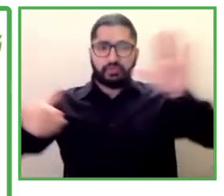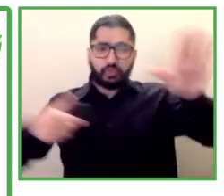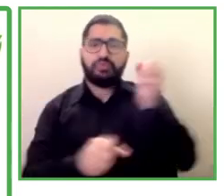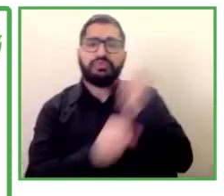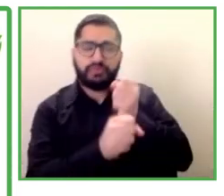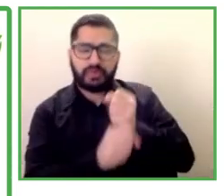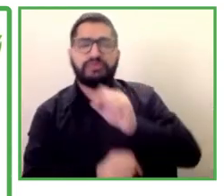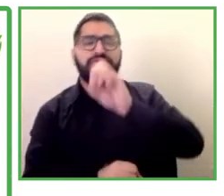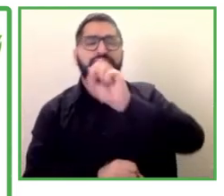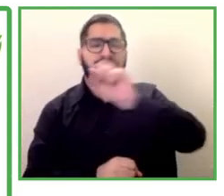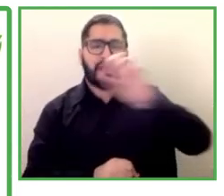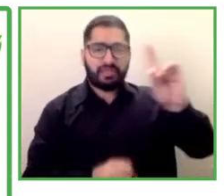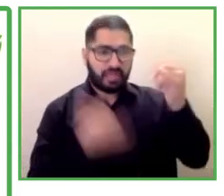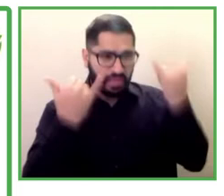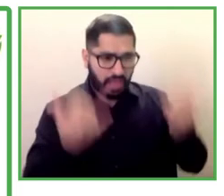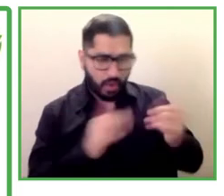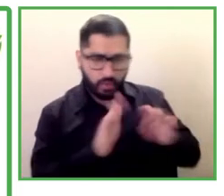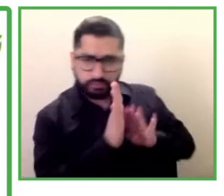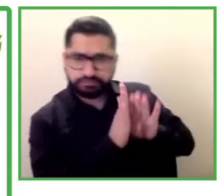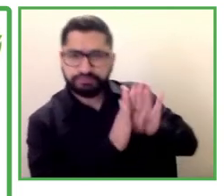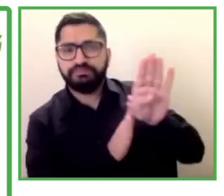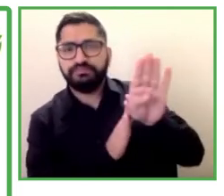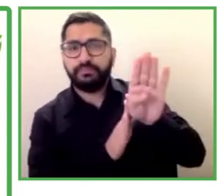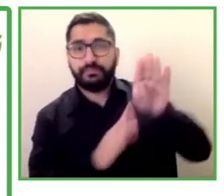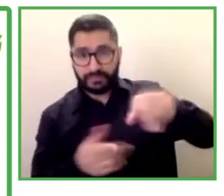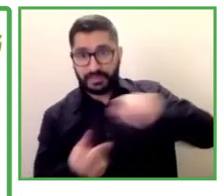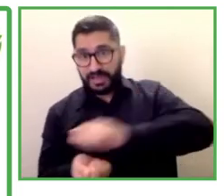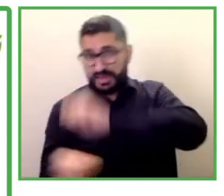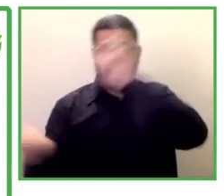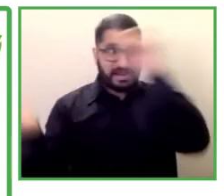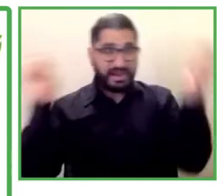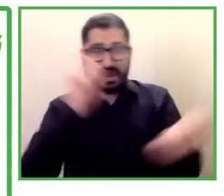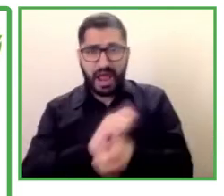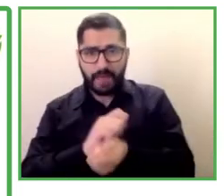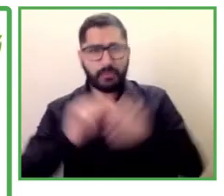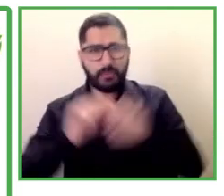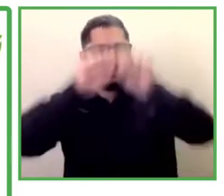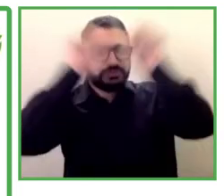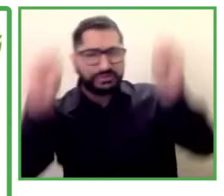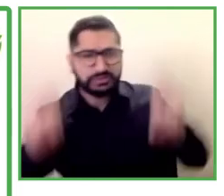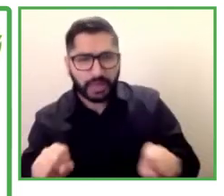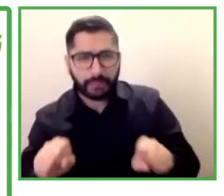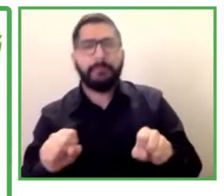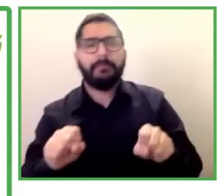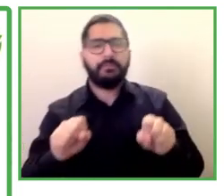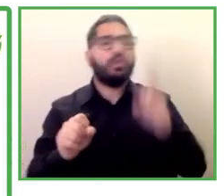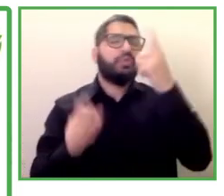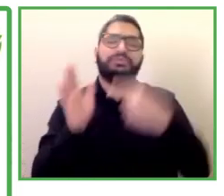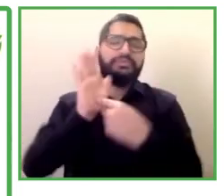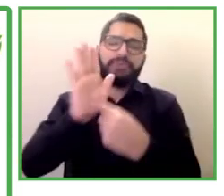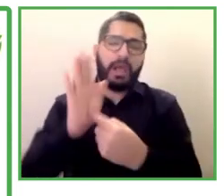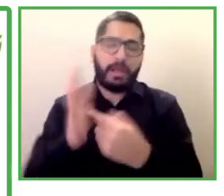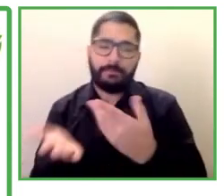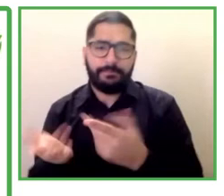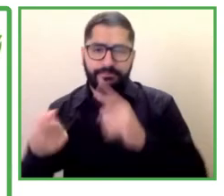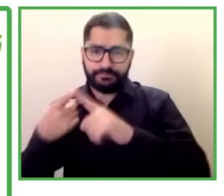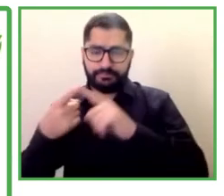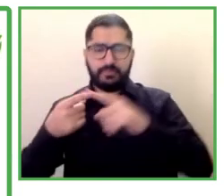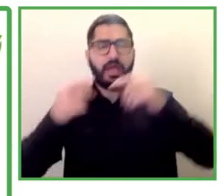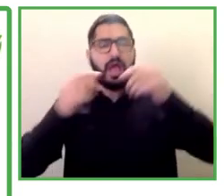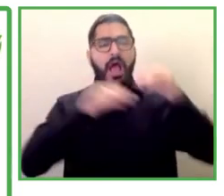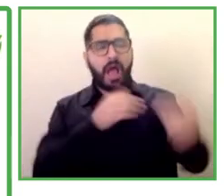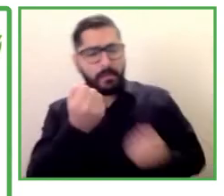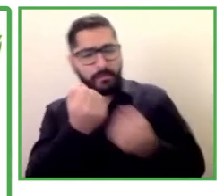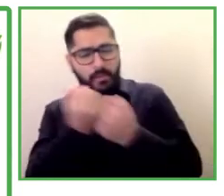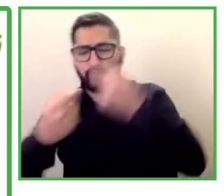Nadia mentioned, support to an enactment of policies in close to 50 states, 48 plus two